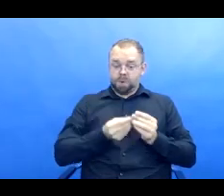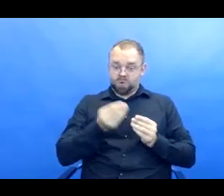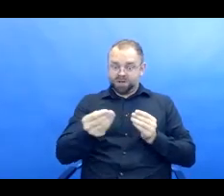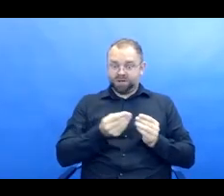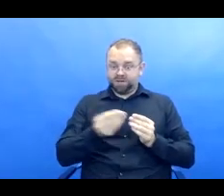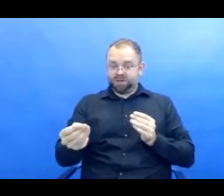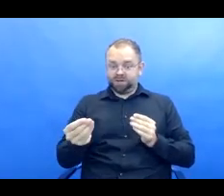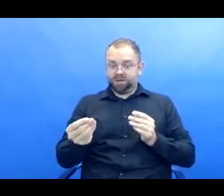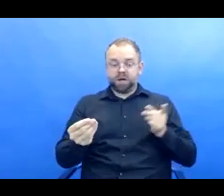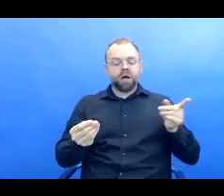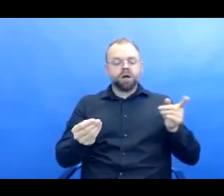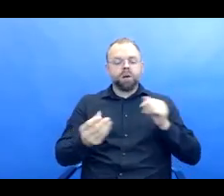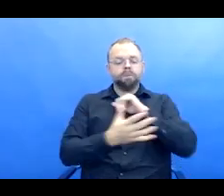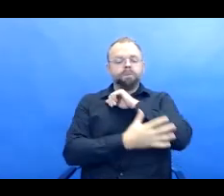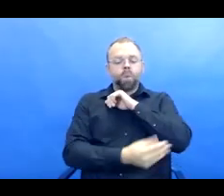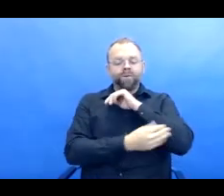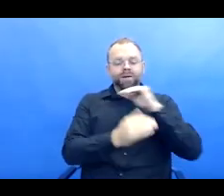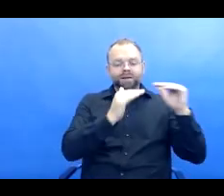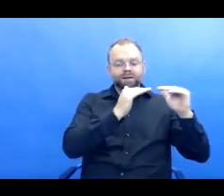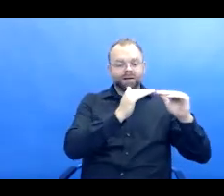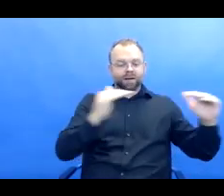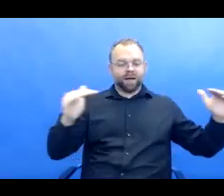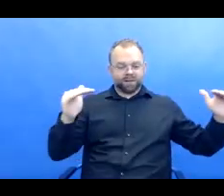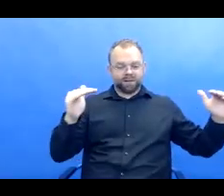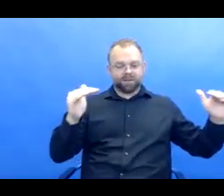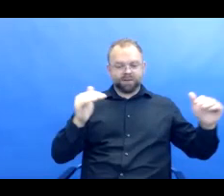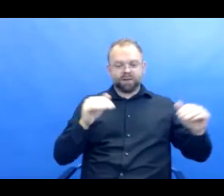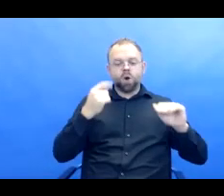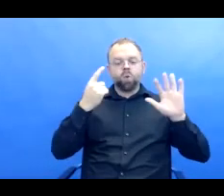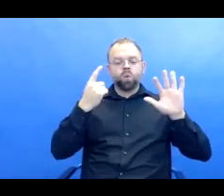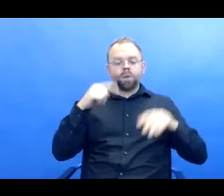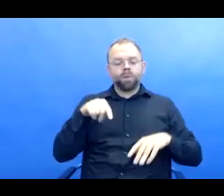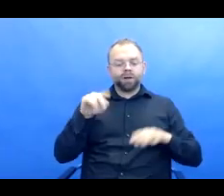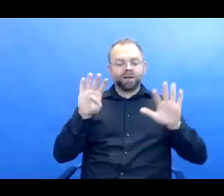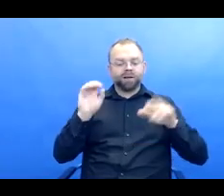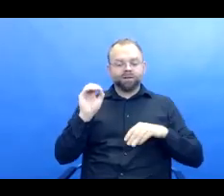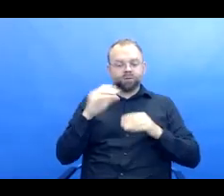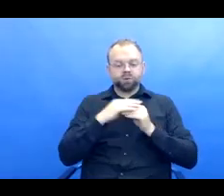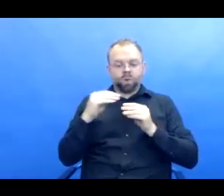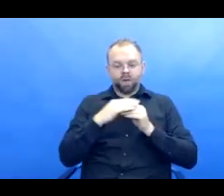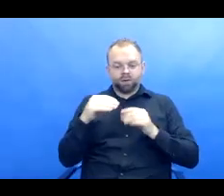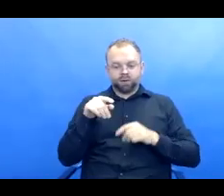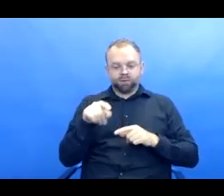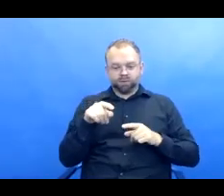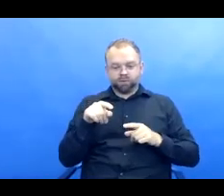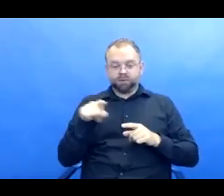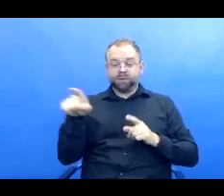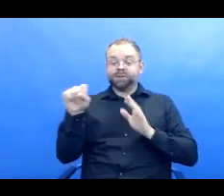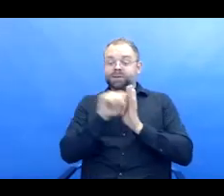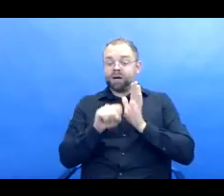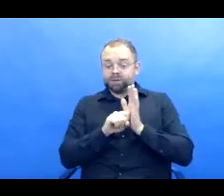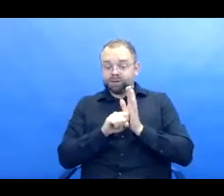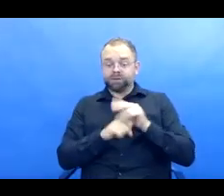of the poverty line. Again, this I have depicted by way of the India map with state boundaries highlighted in